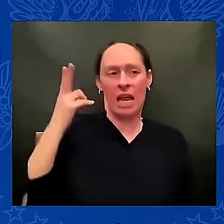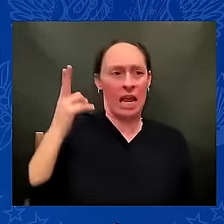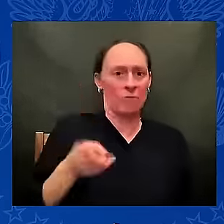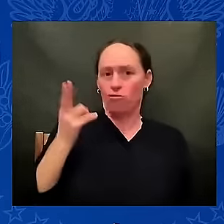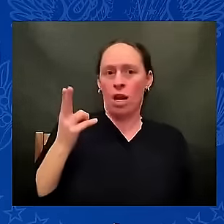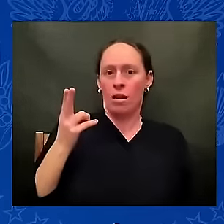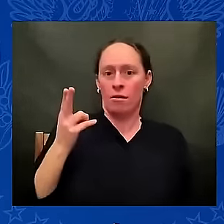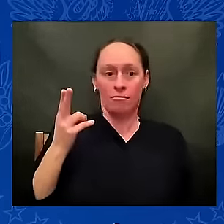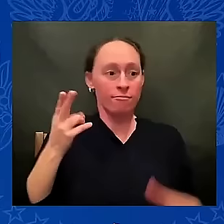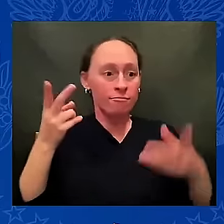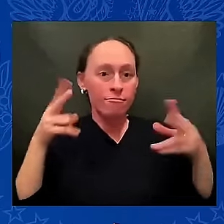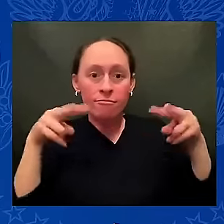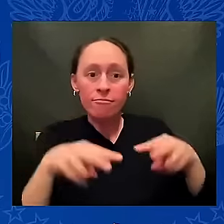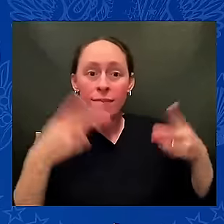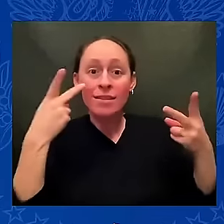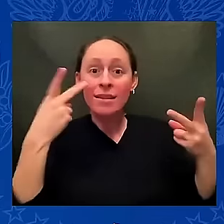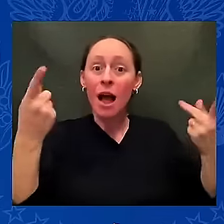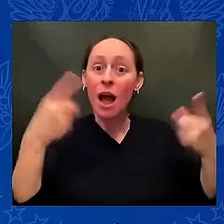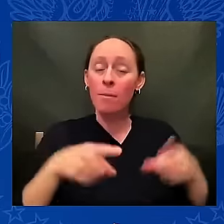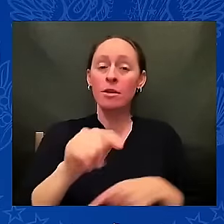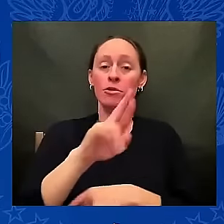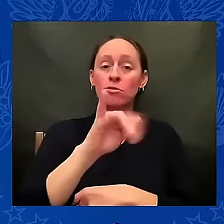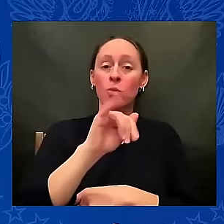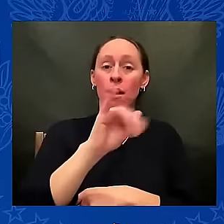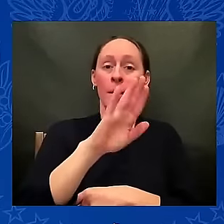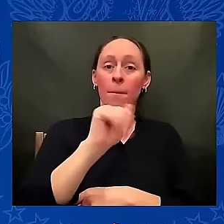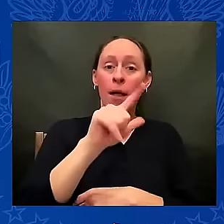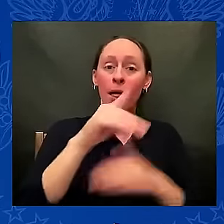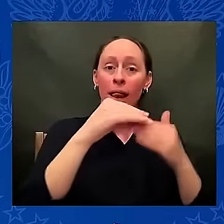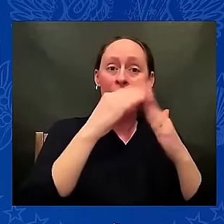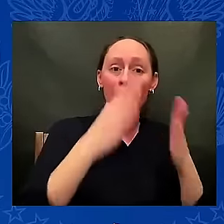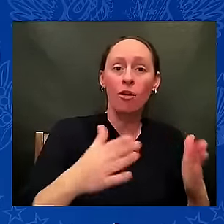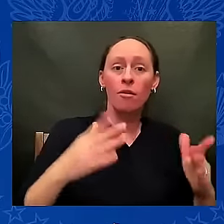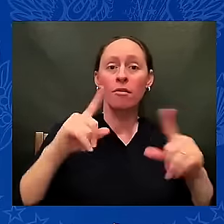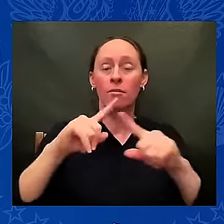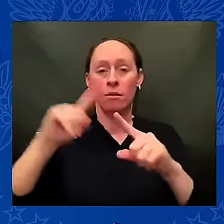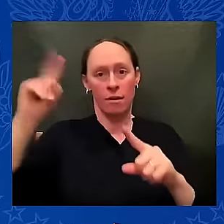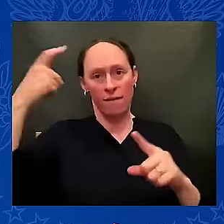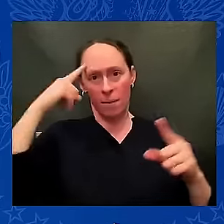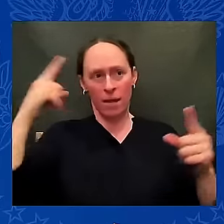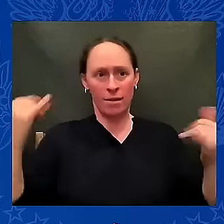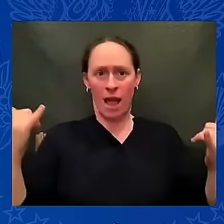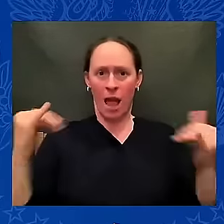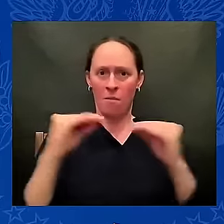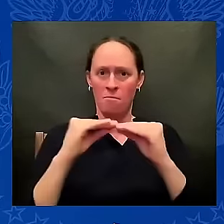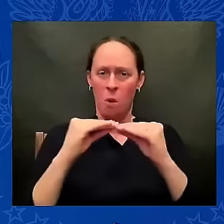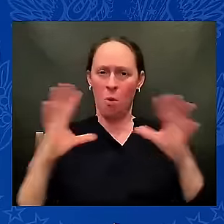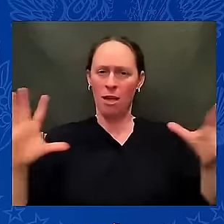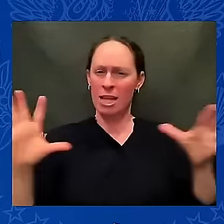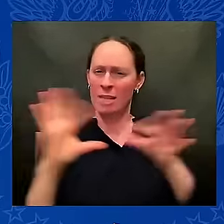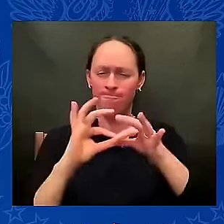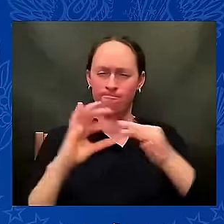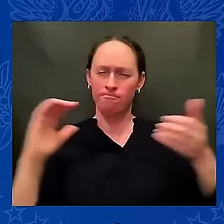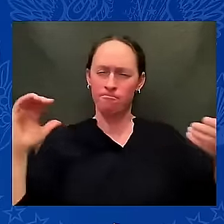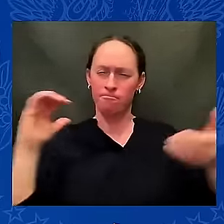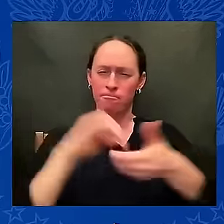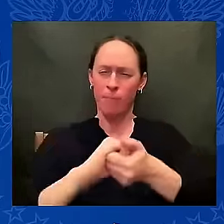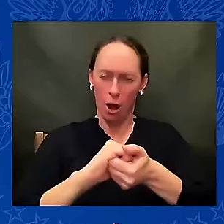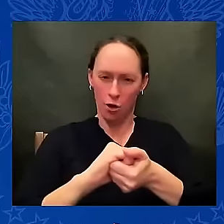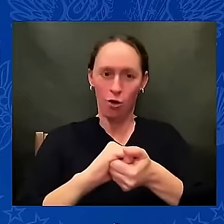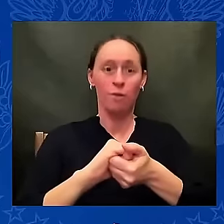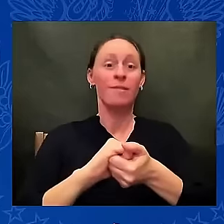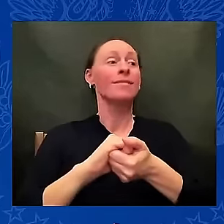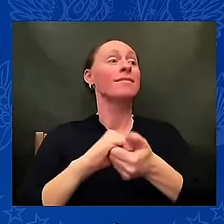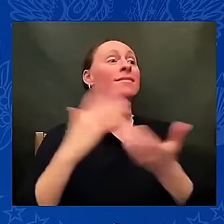is unlike anything ever happened before. That's why we're here today. You know, when I got to the Senate, I was only 29 years